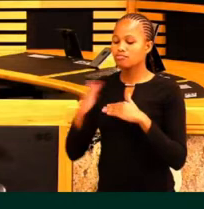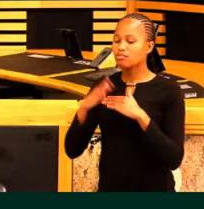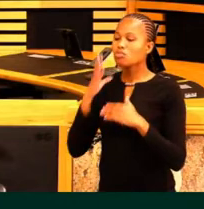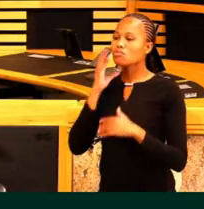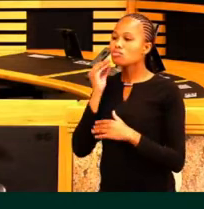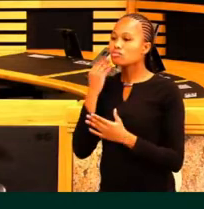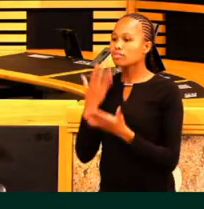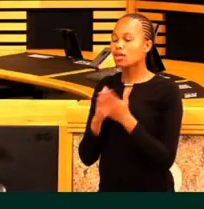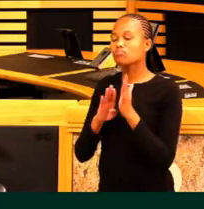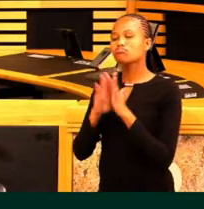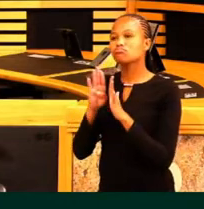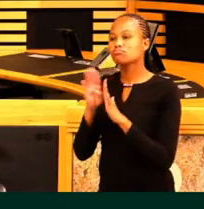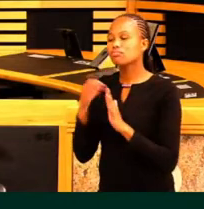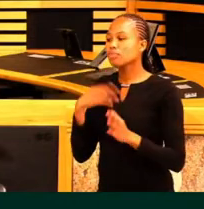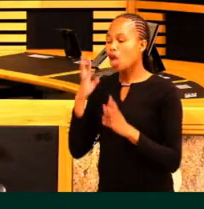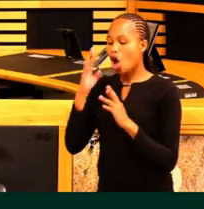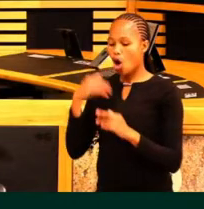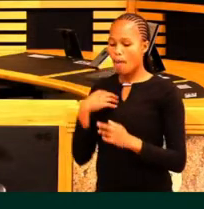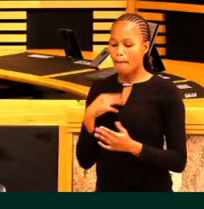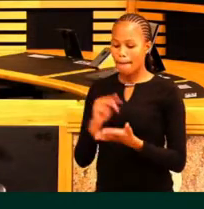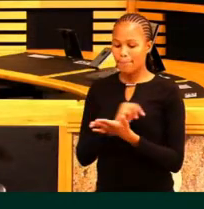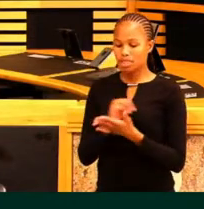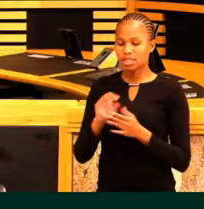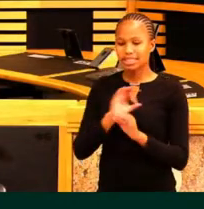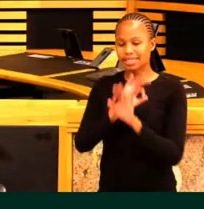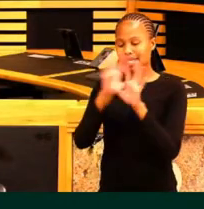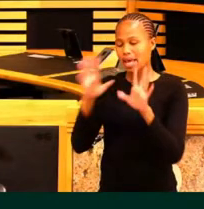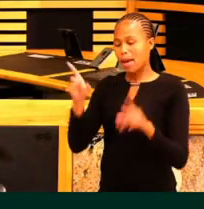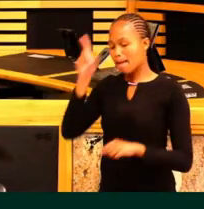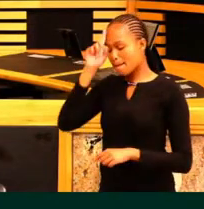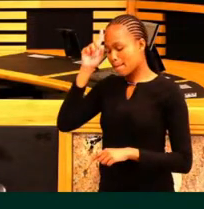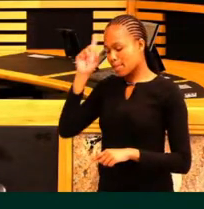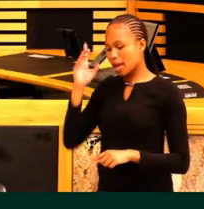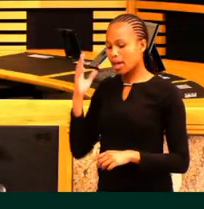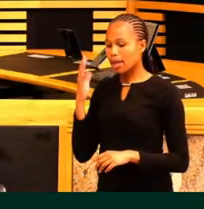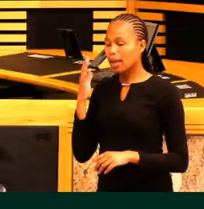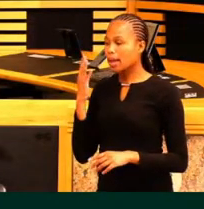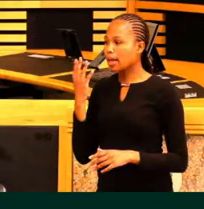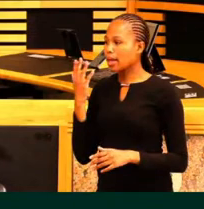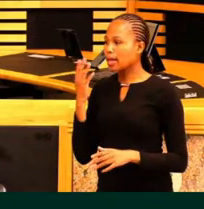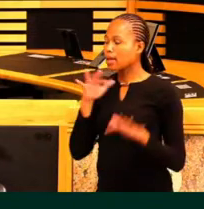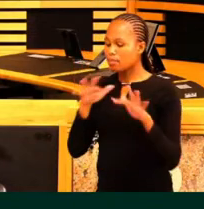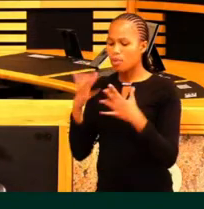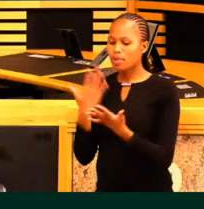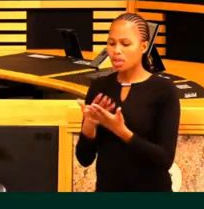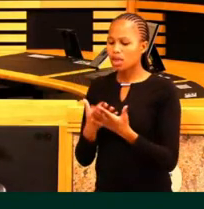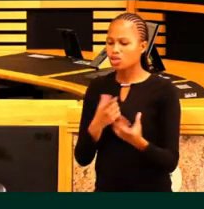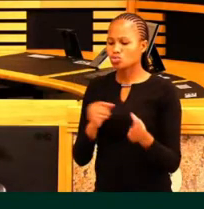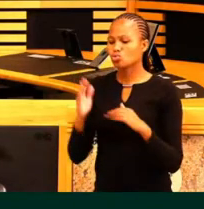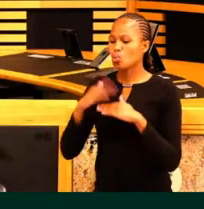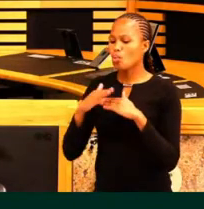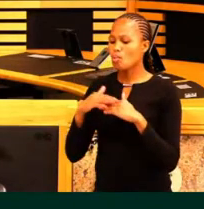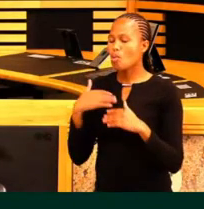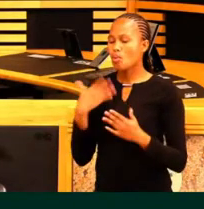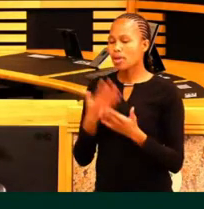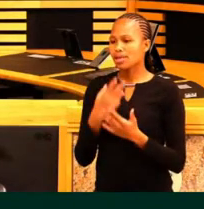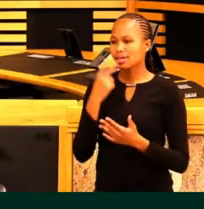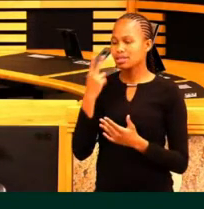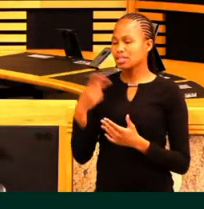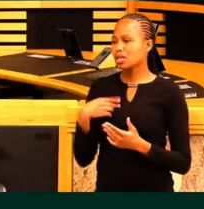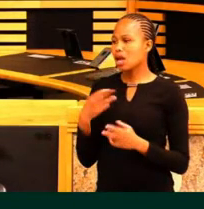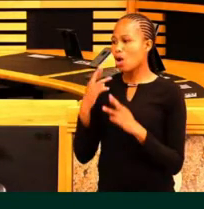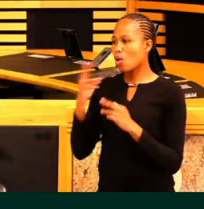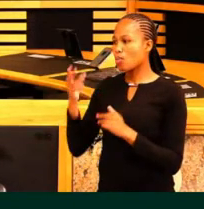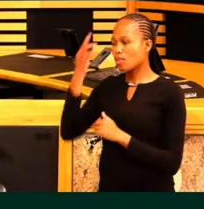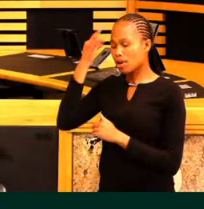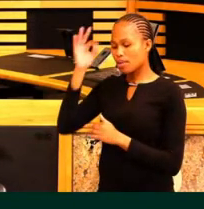I hope my message is clear black people black people can do more than they than we can imagine I hope the government is